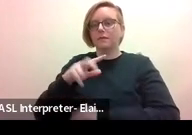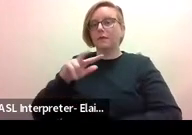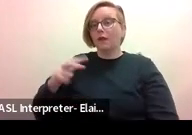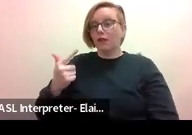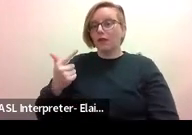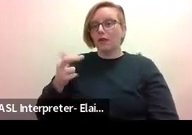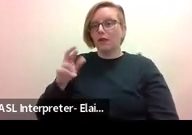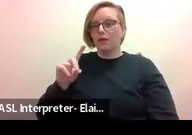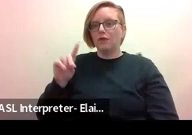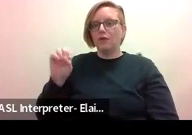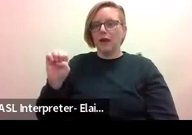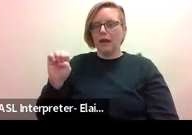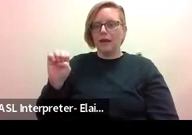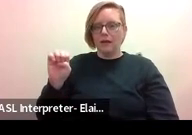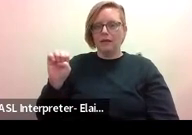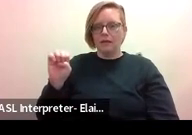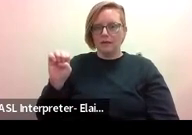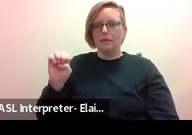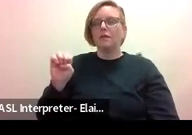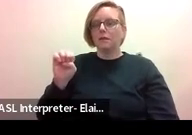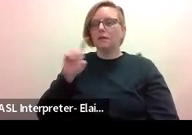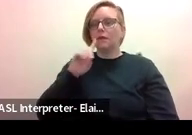grade, OHI due to ADD.